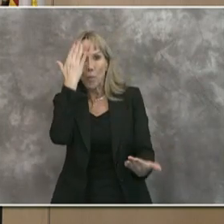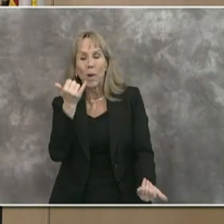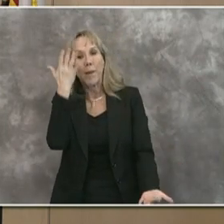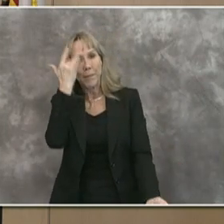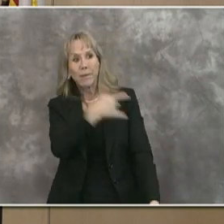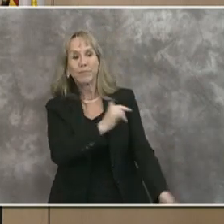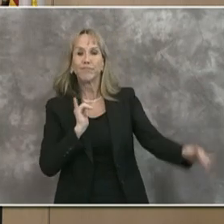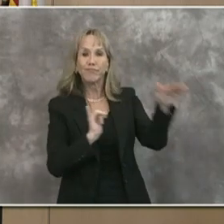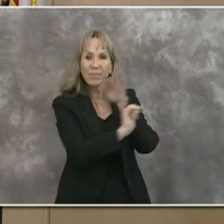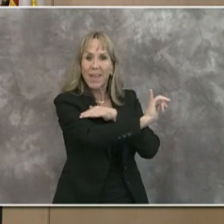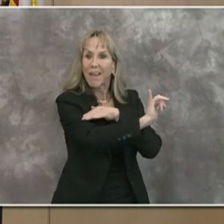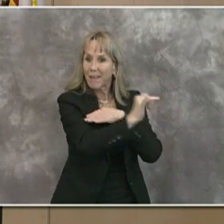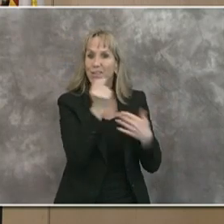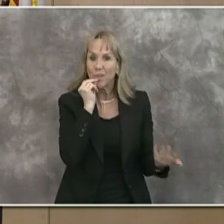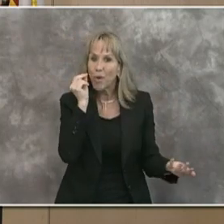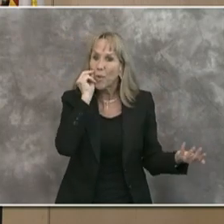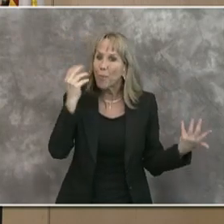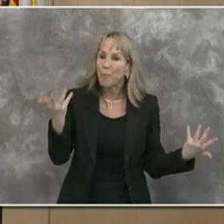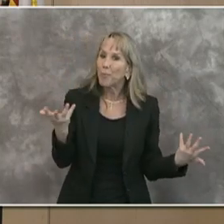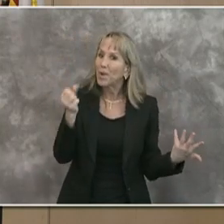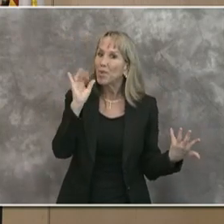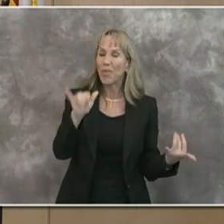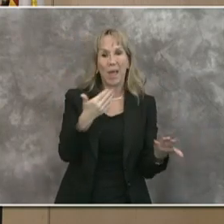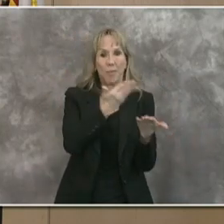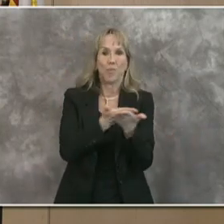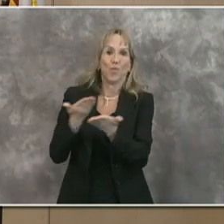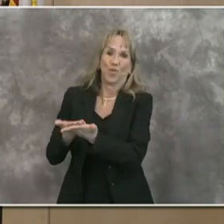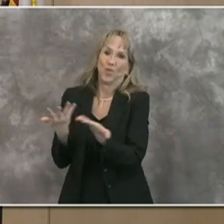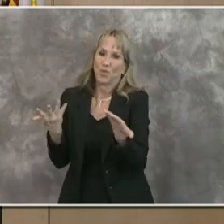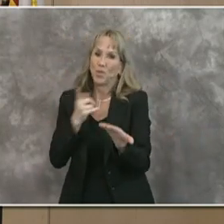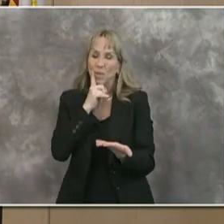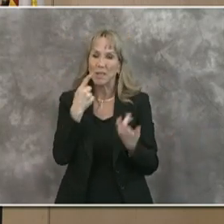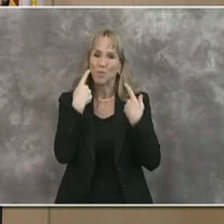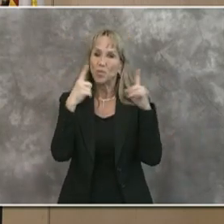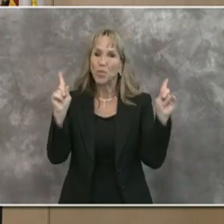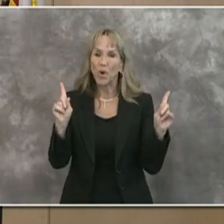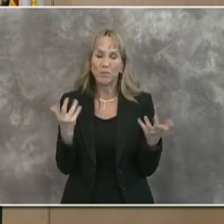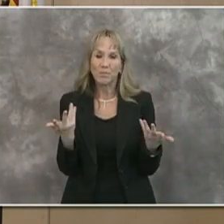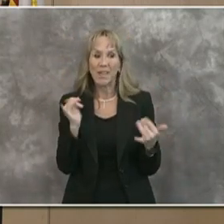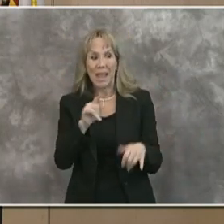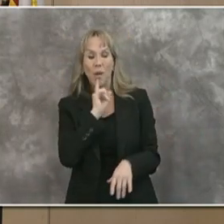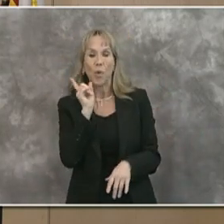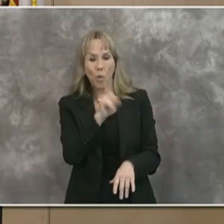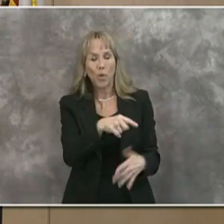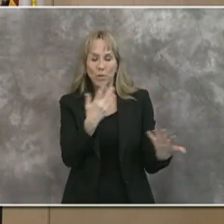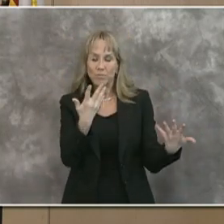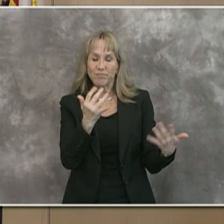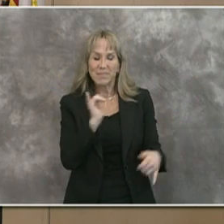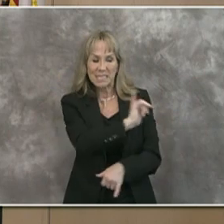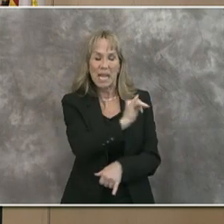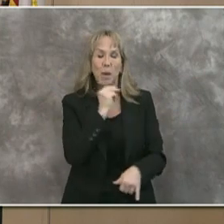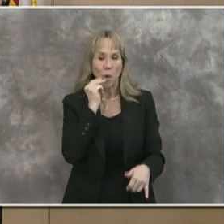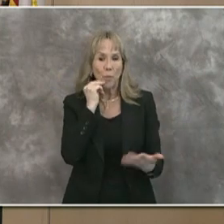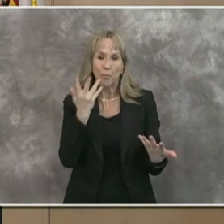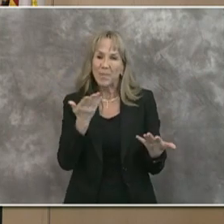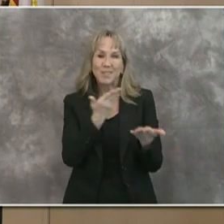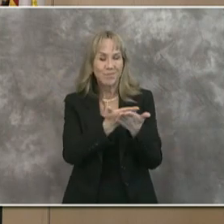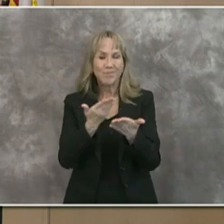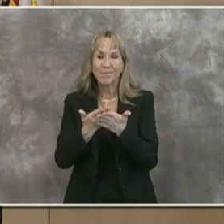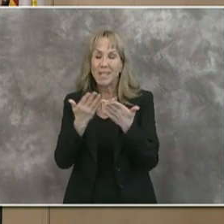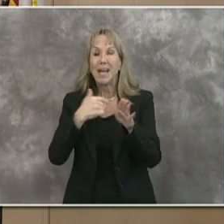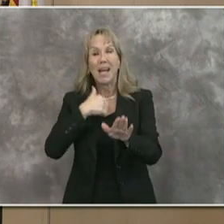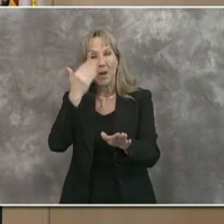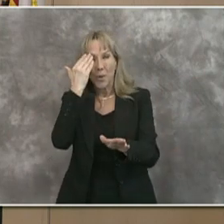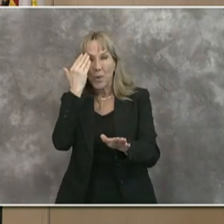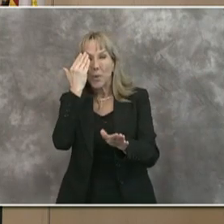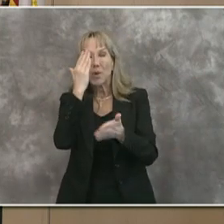in large due to the fact that we have issued the order for individuals to stay at home. And I know it's